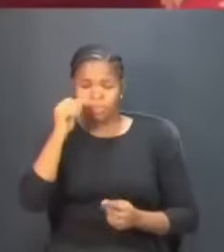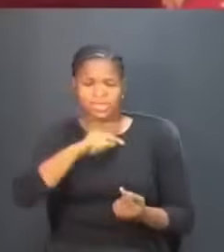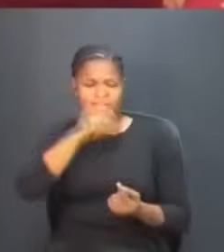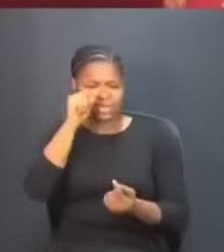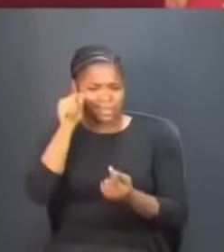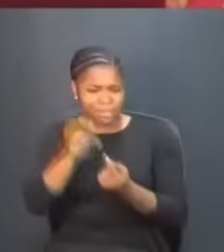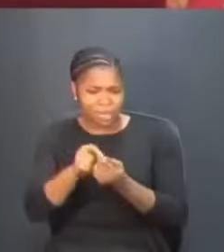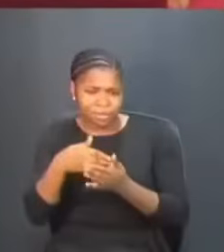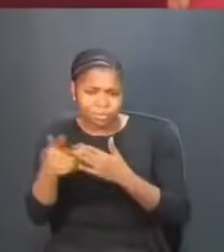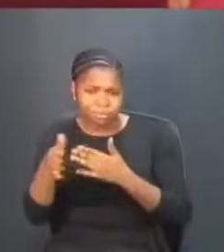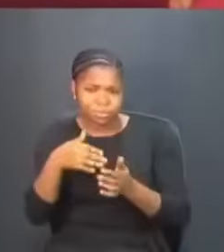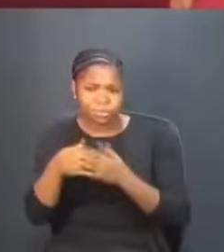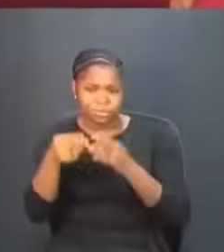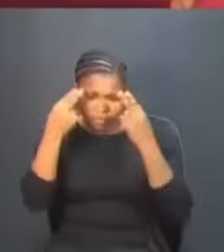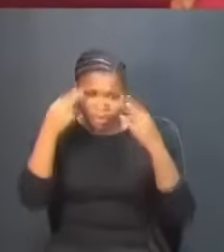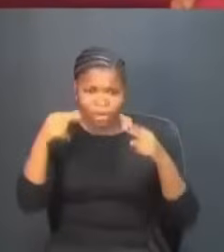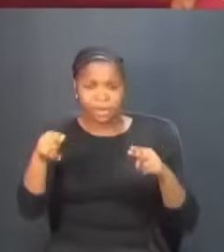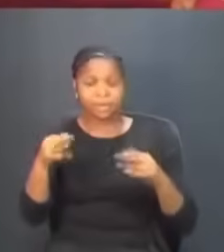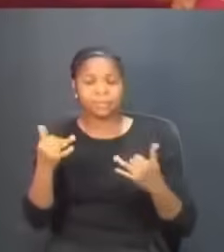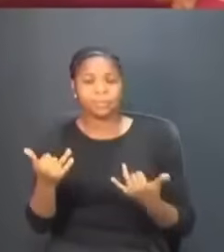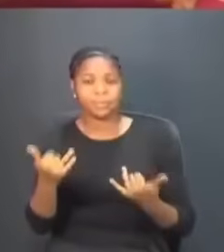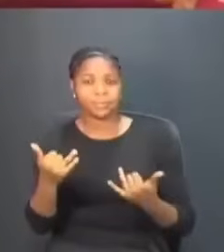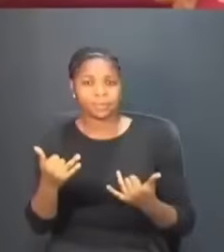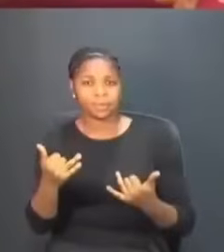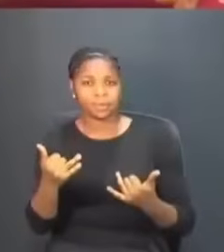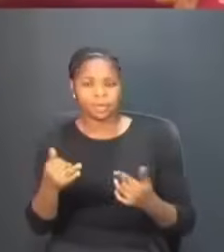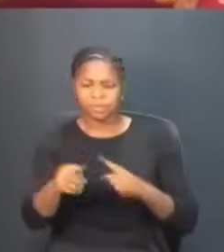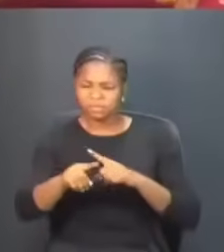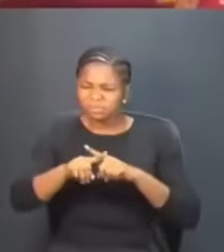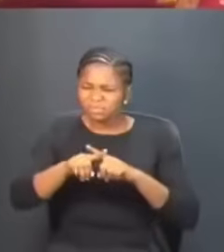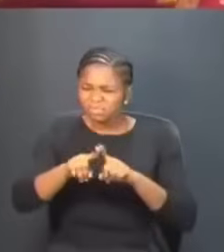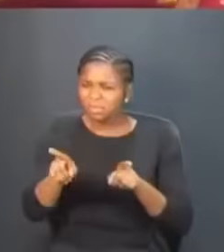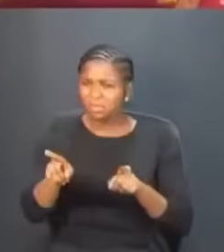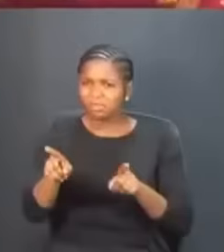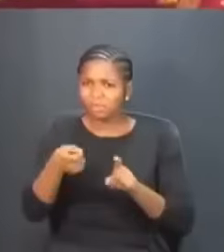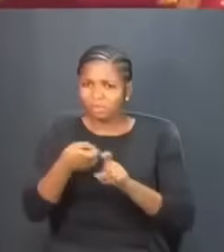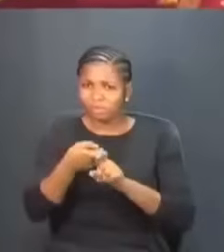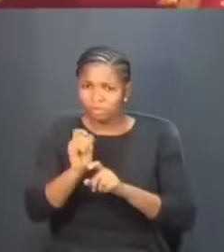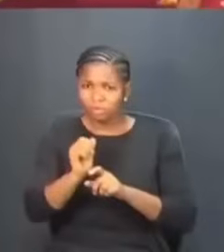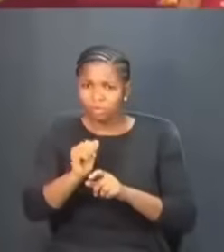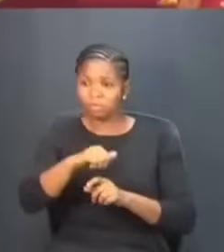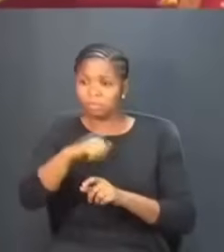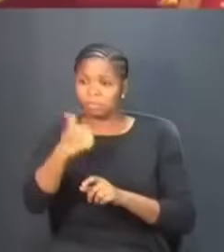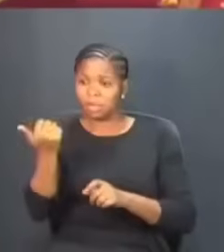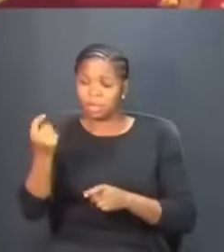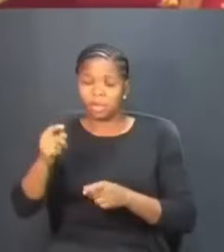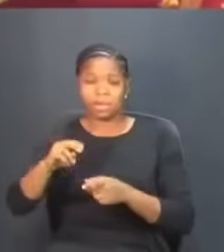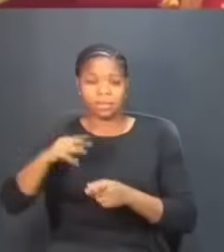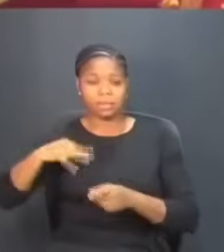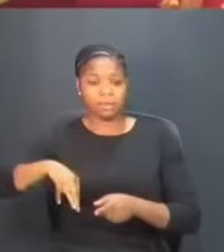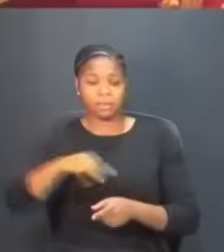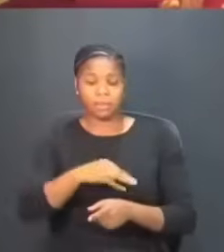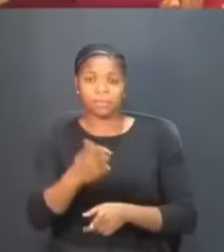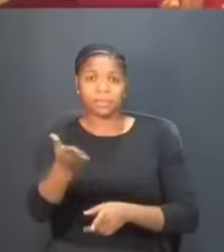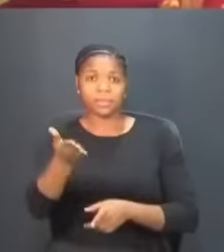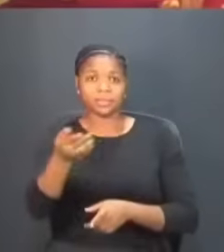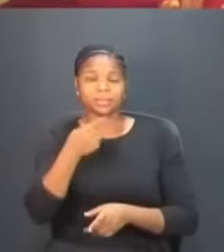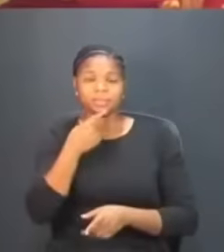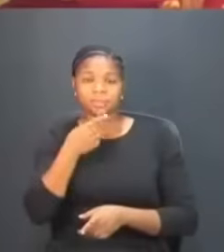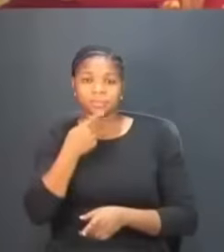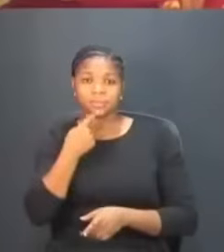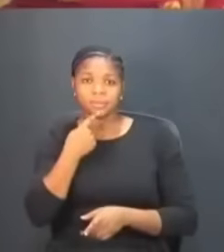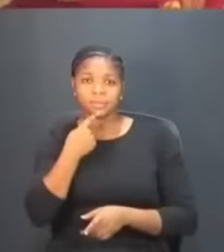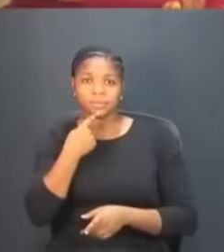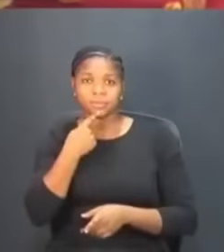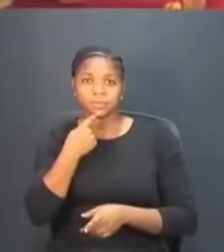system, and which is far different from what other colleagues have been saying. You